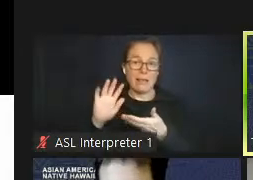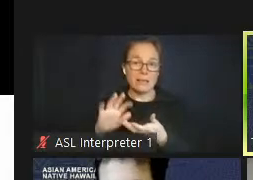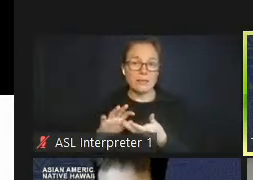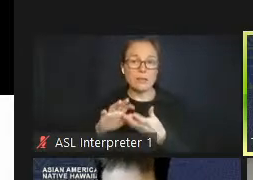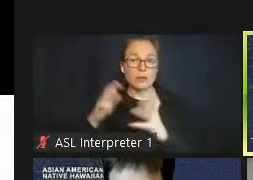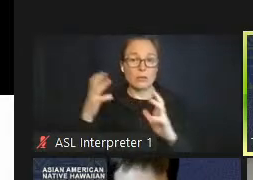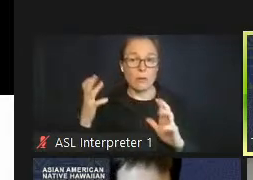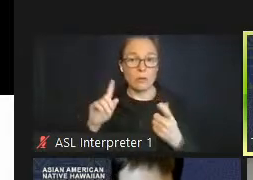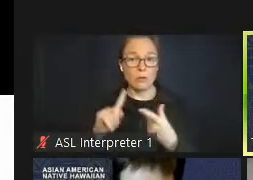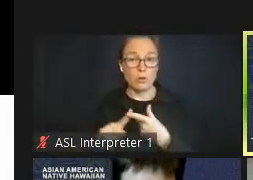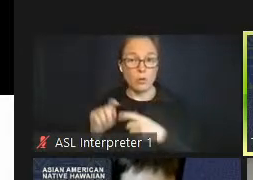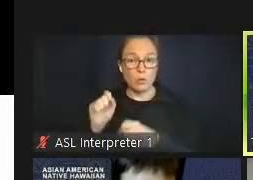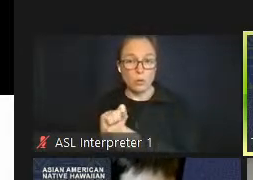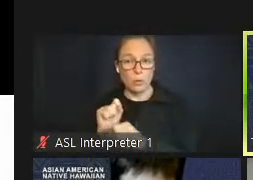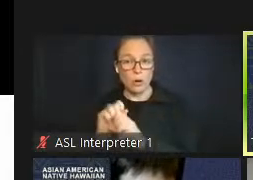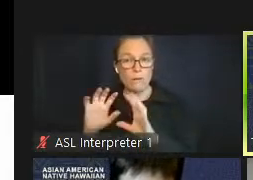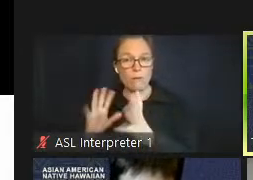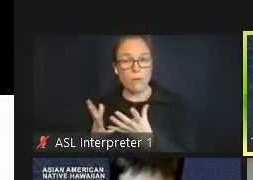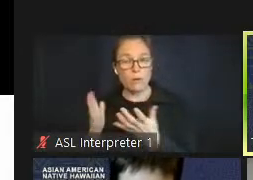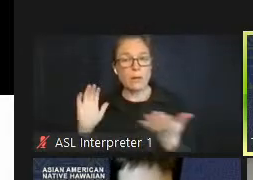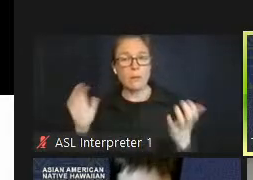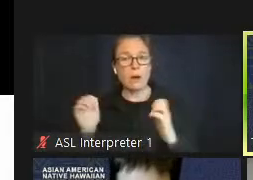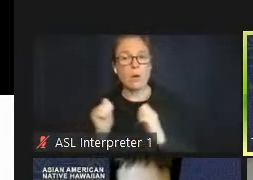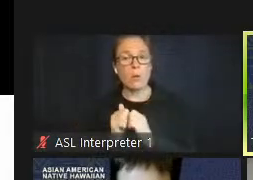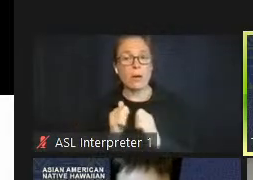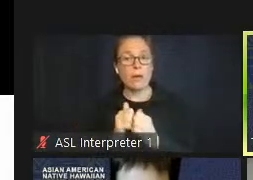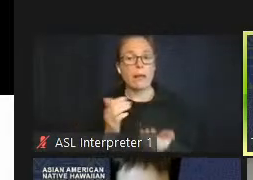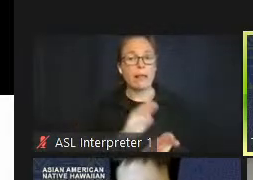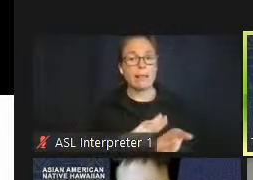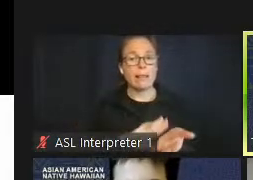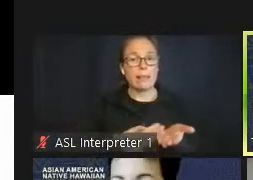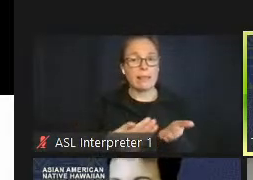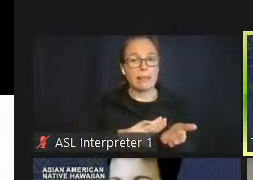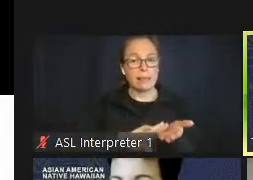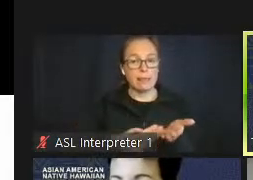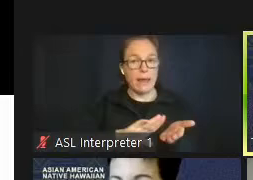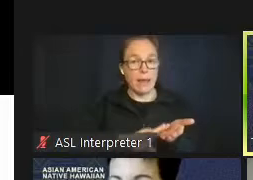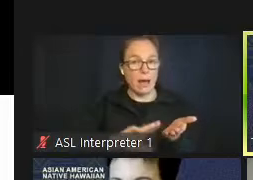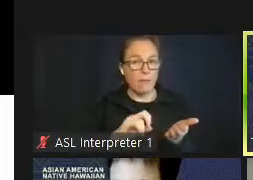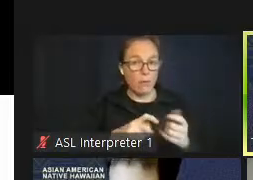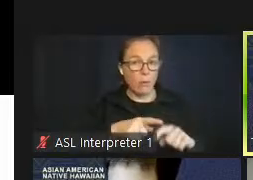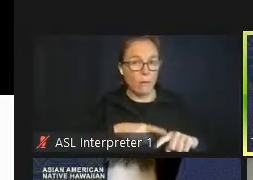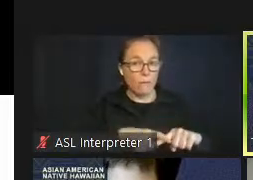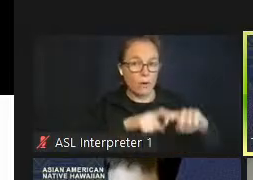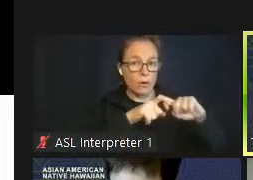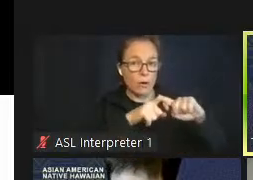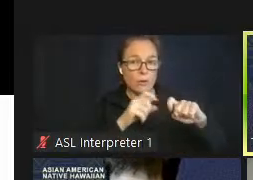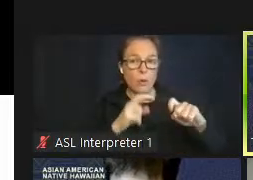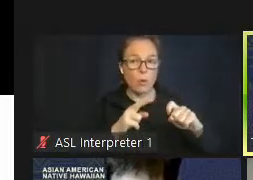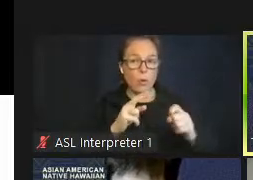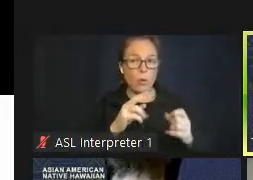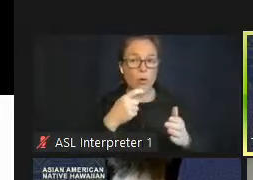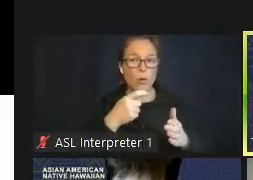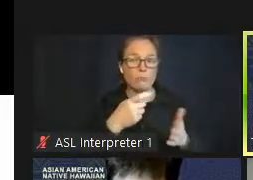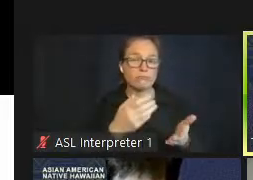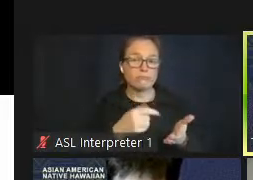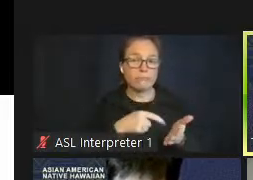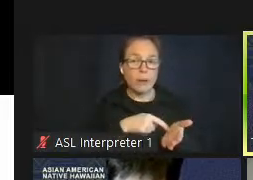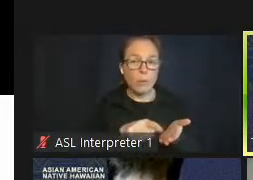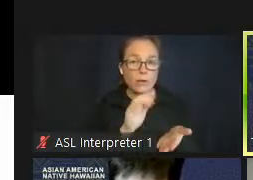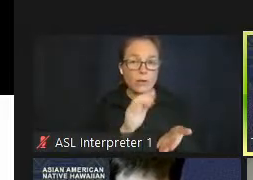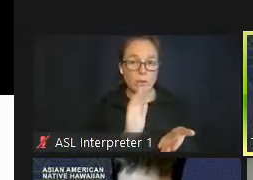our workforce than looking at layoffs, looking at furloughs, or looking at wage reductions. So I do want